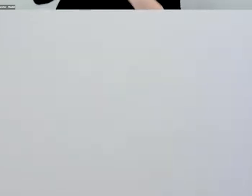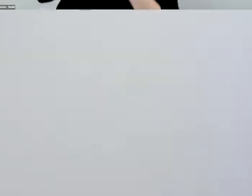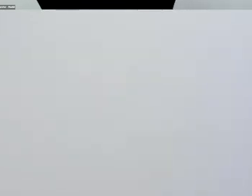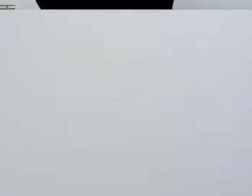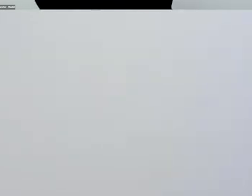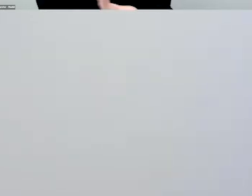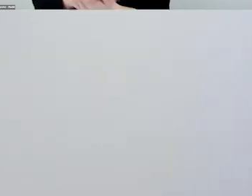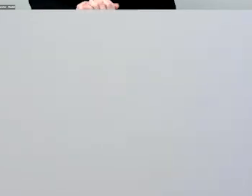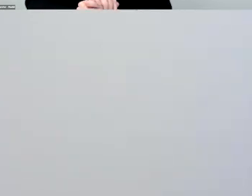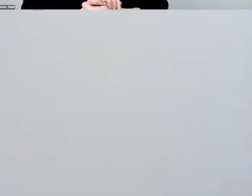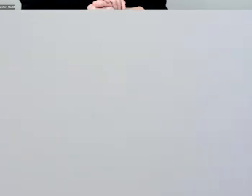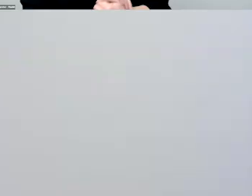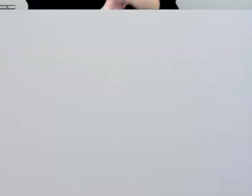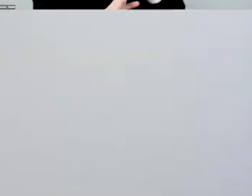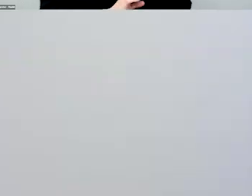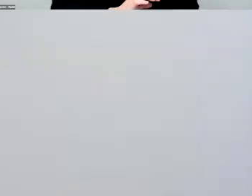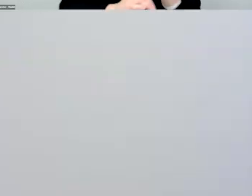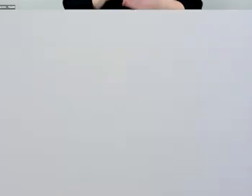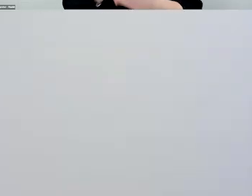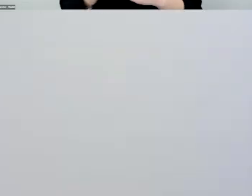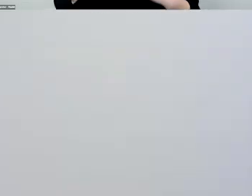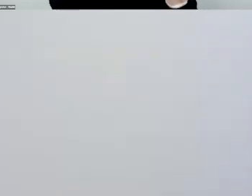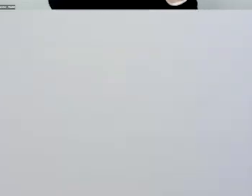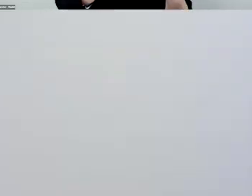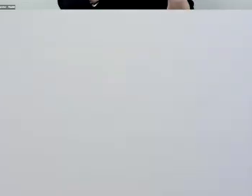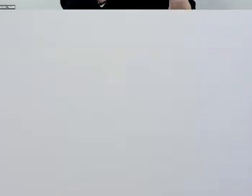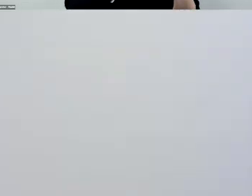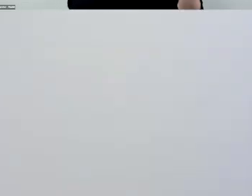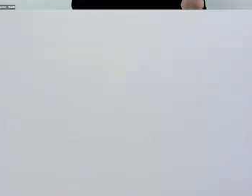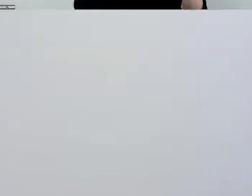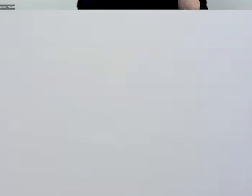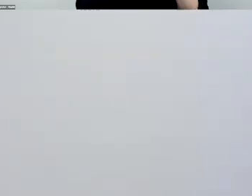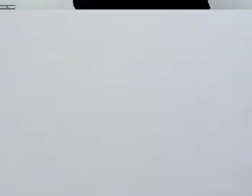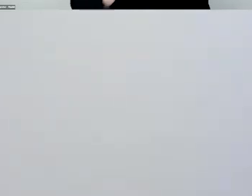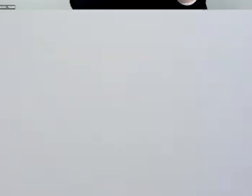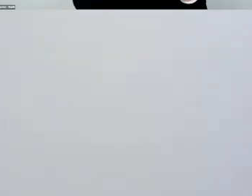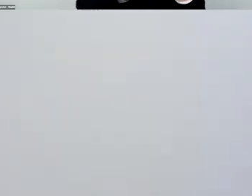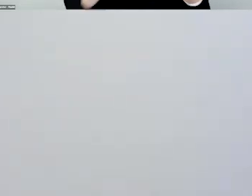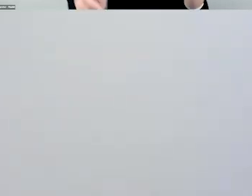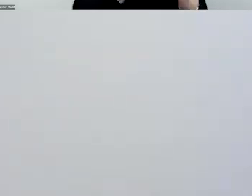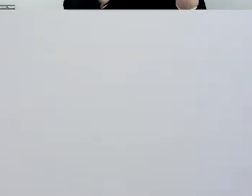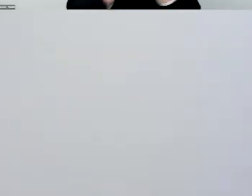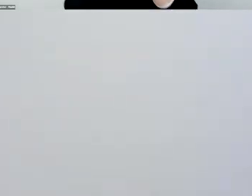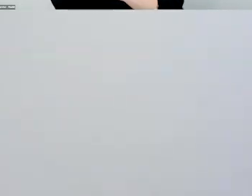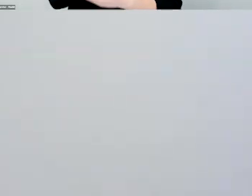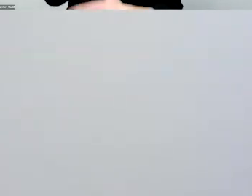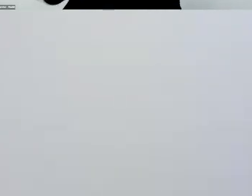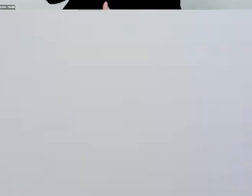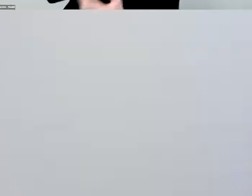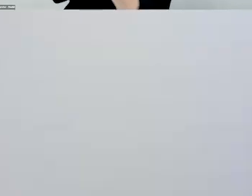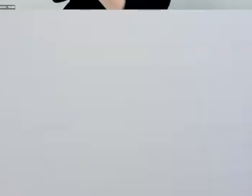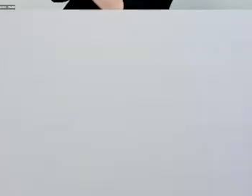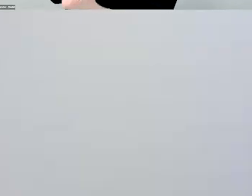I think, like we mentioned, disability literacy in the health sector, that includes understanding what is a support worker, what can they support with, what